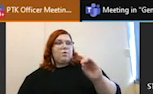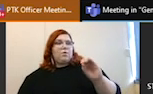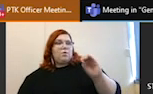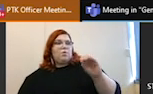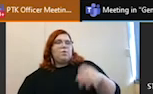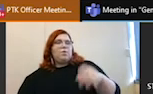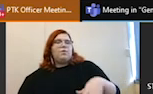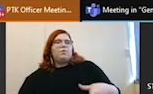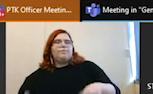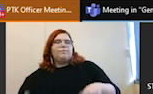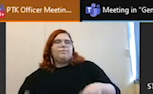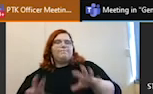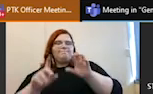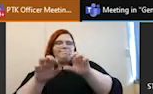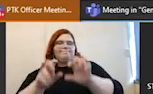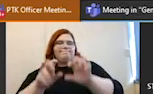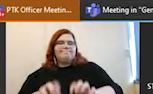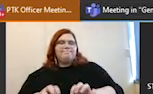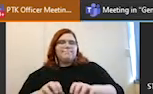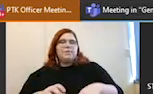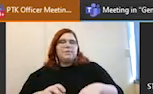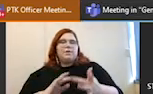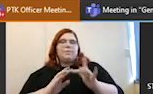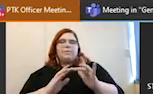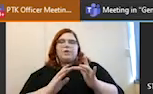the chat.